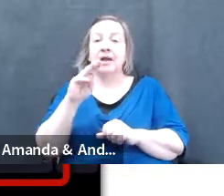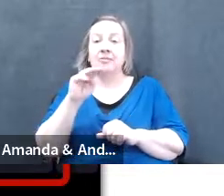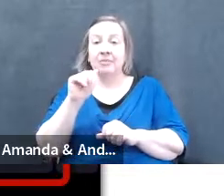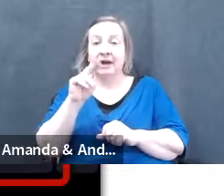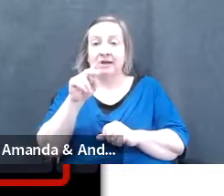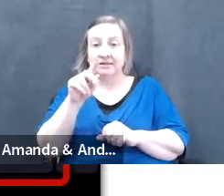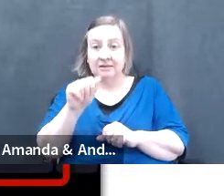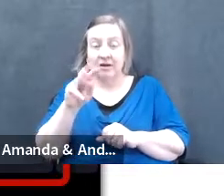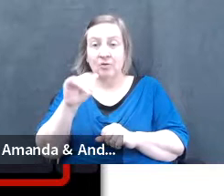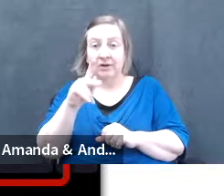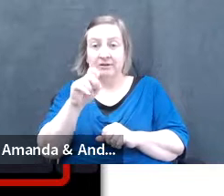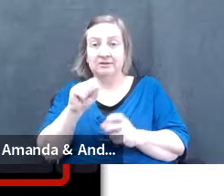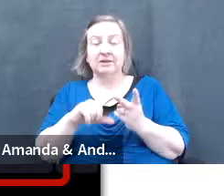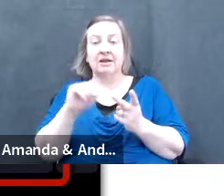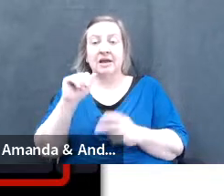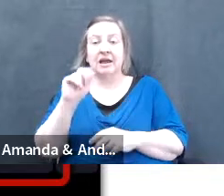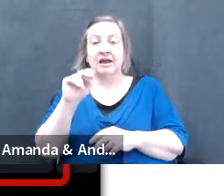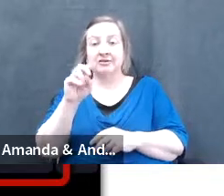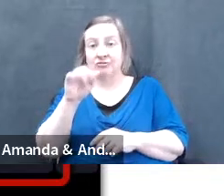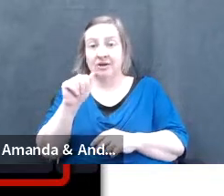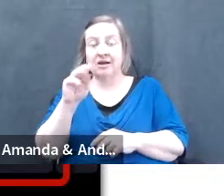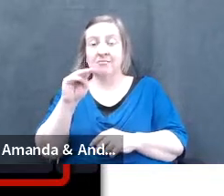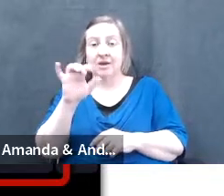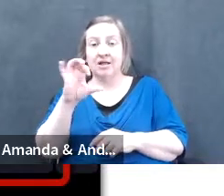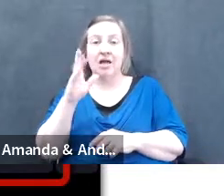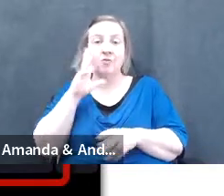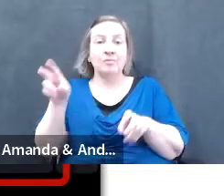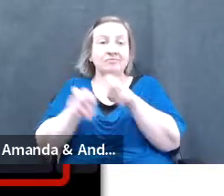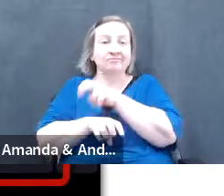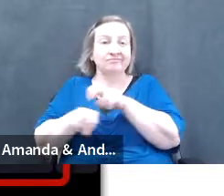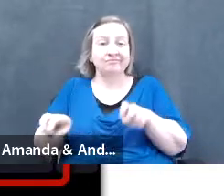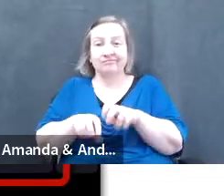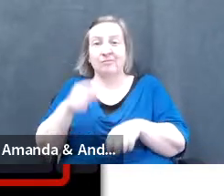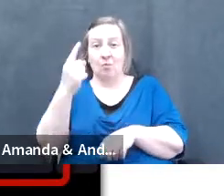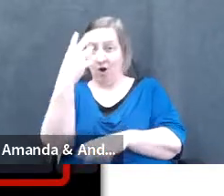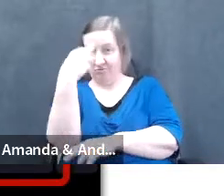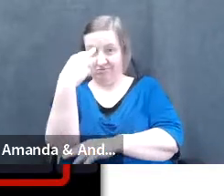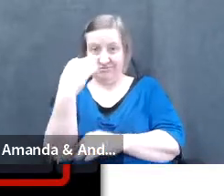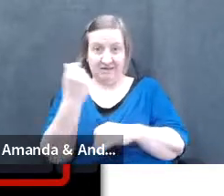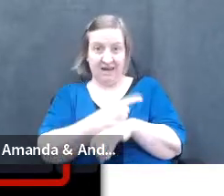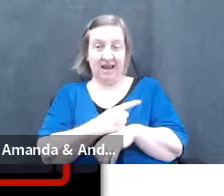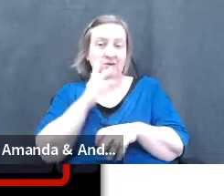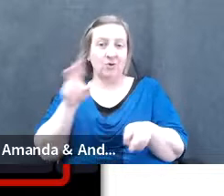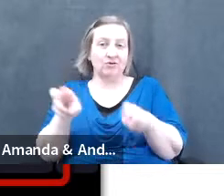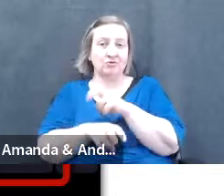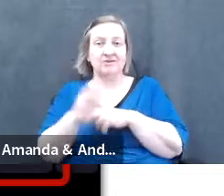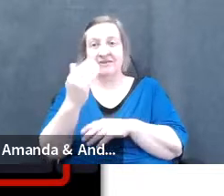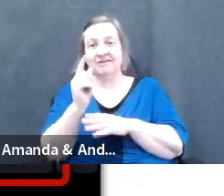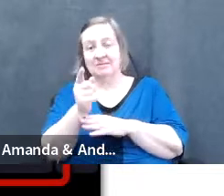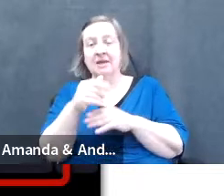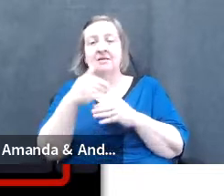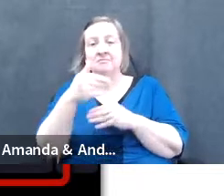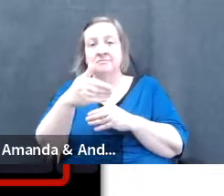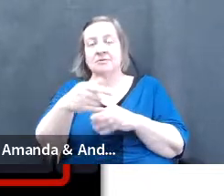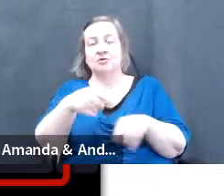Andrea Medlock, and they're actually going to be on the same camera today. They're in the same location. So they will be switching off every 15 minutes throughout the meeting.